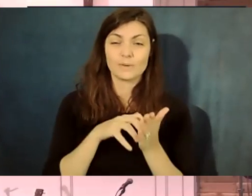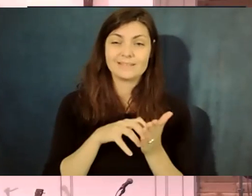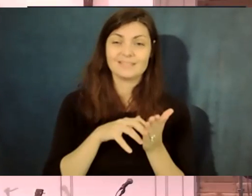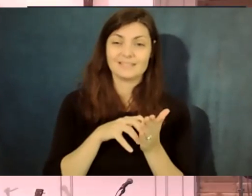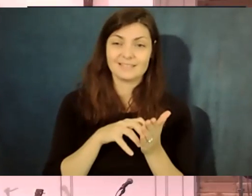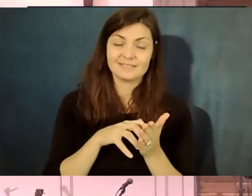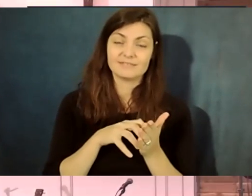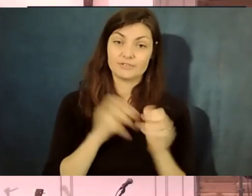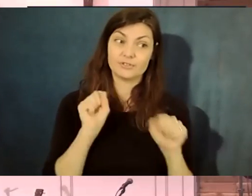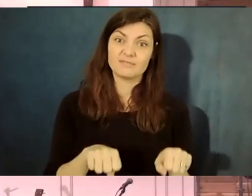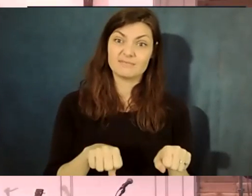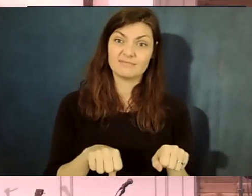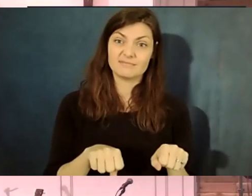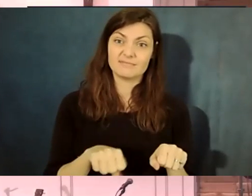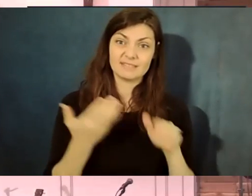intervention.